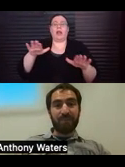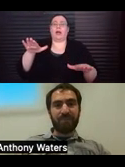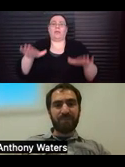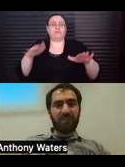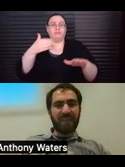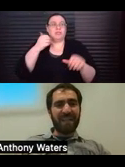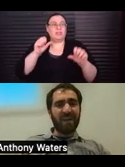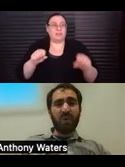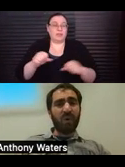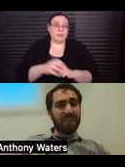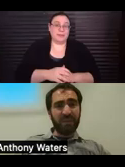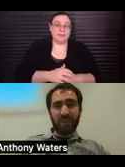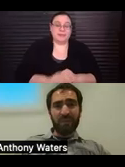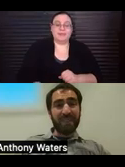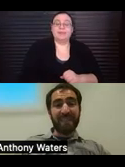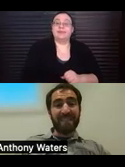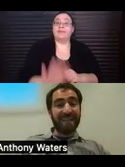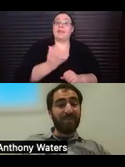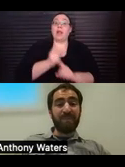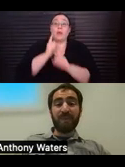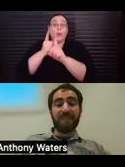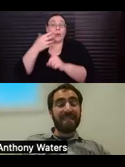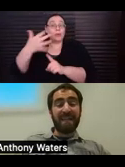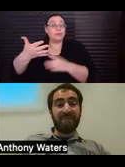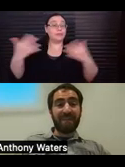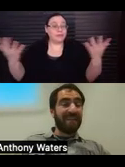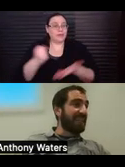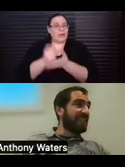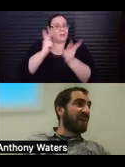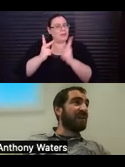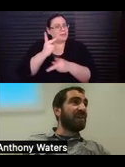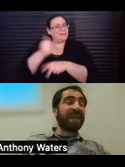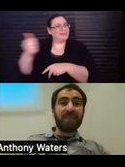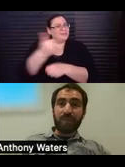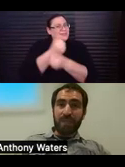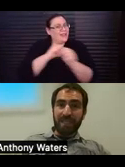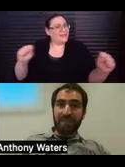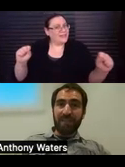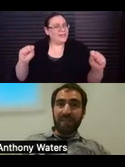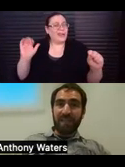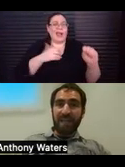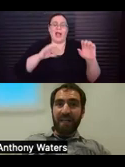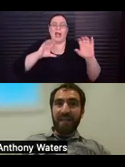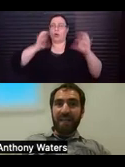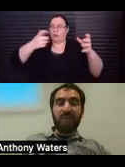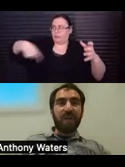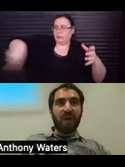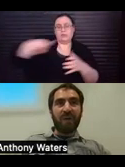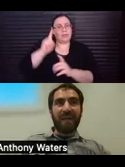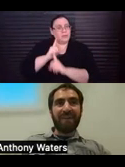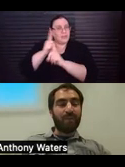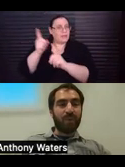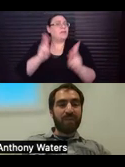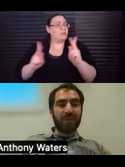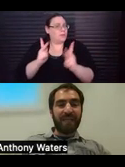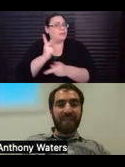possible. And our goal here ultimately is to help people stay safe. It's our collective objective. And we all